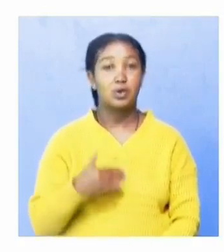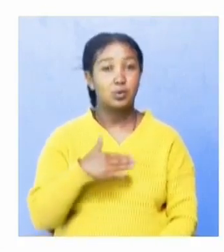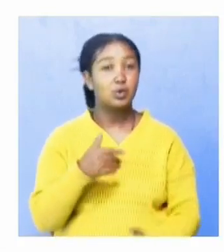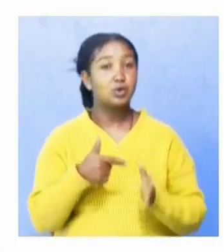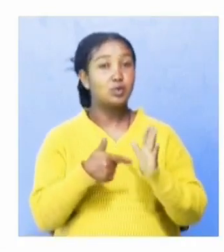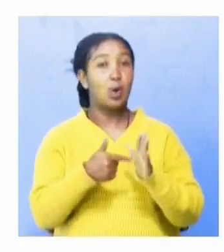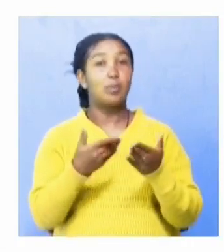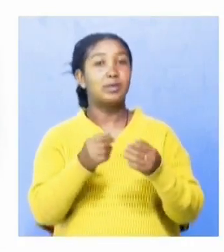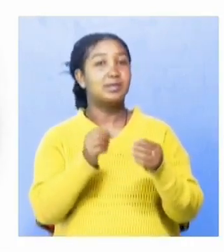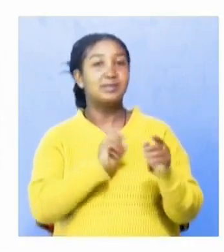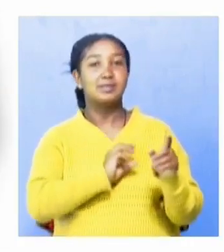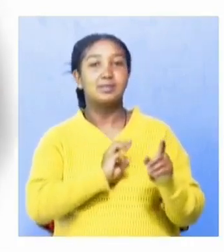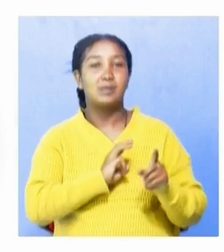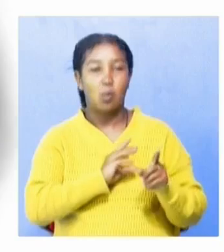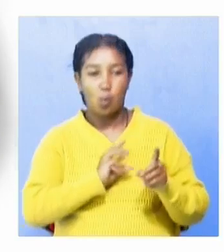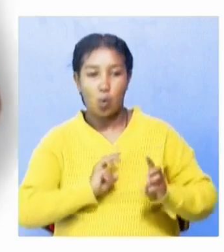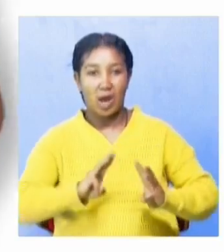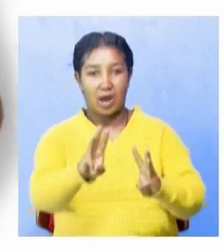show me the way